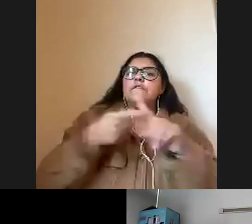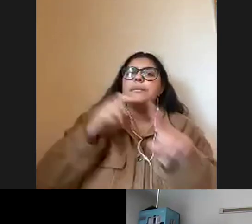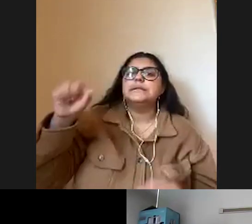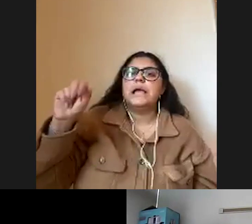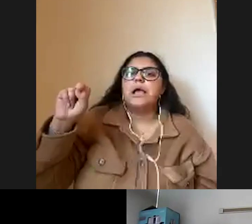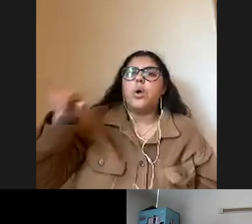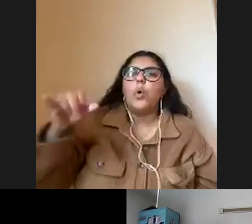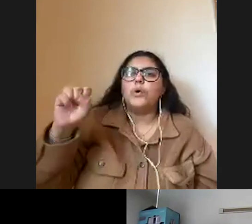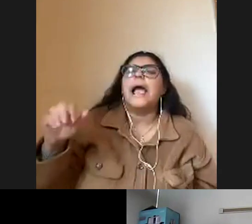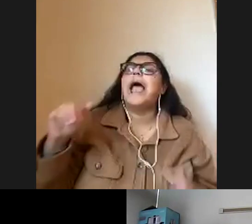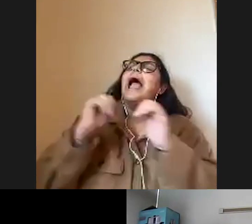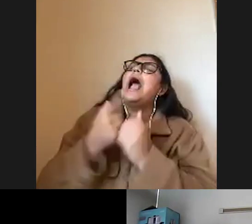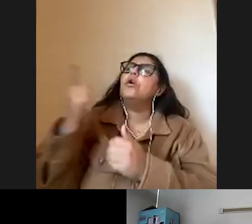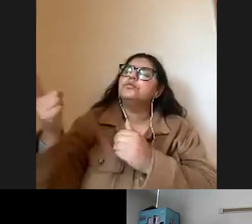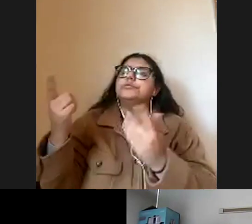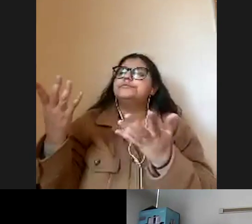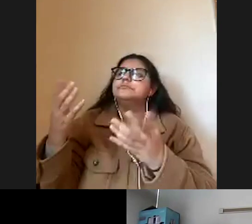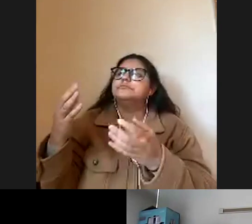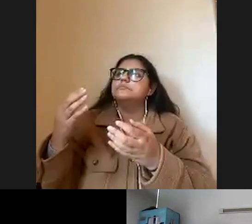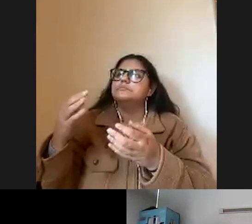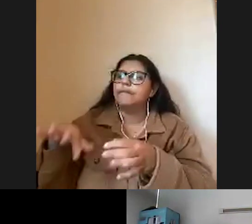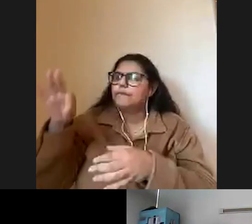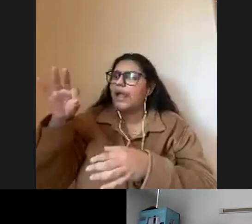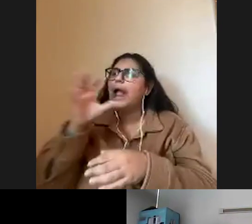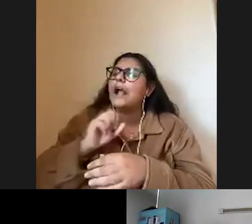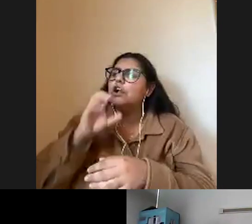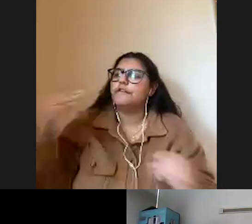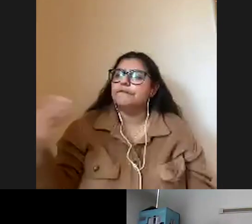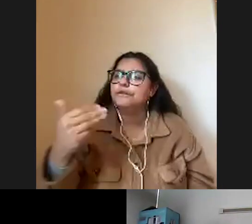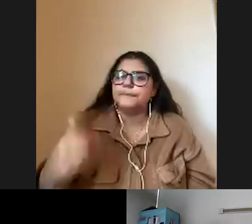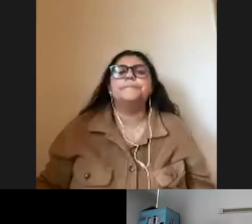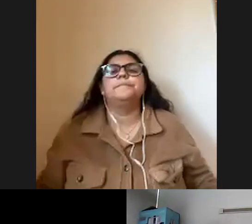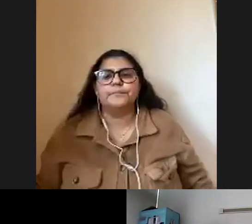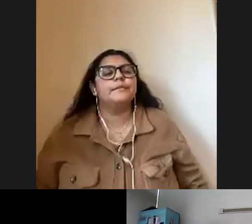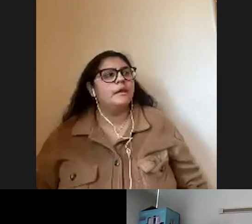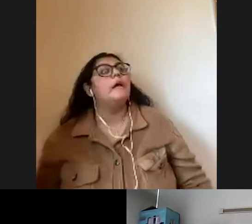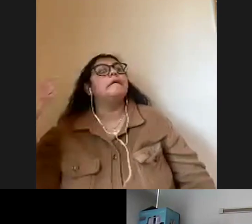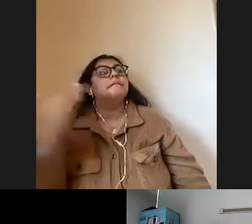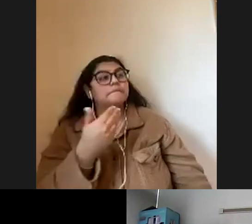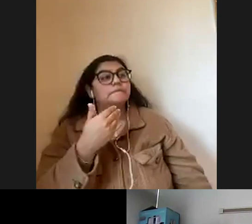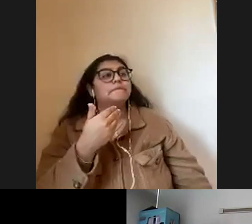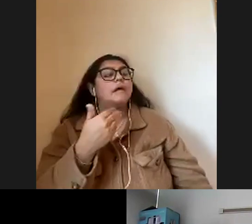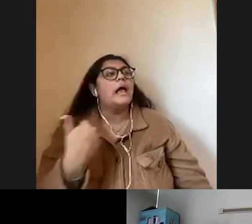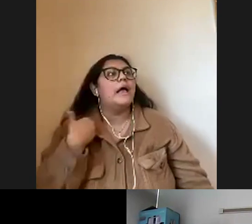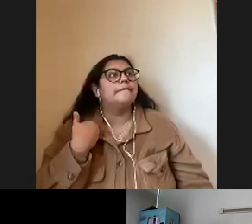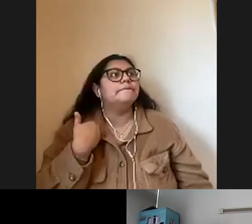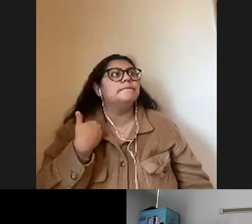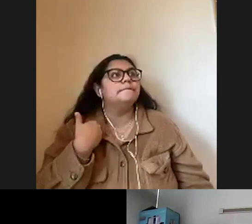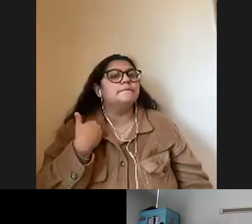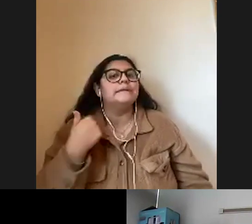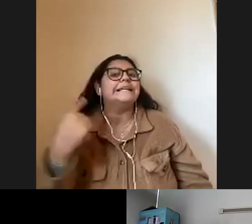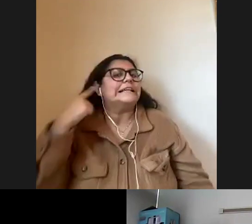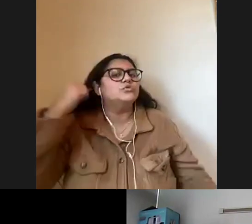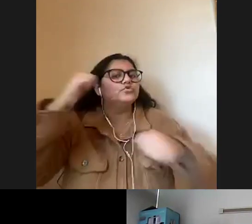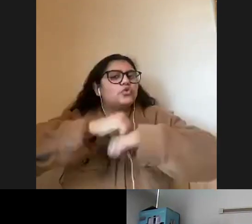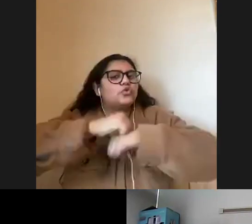you determine the age of a fish? Yeah, that's a great question. So fishes actually have what we call ear stones or